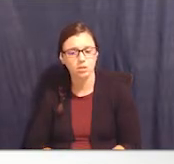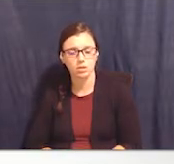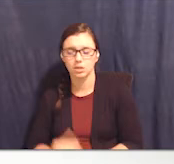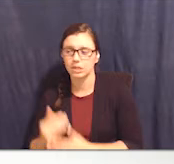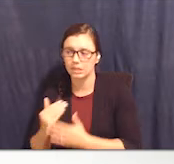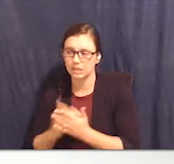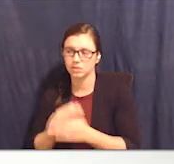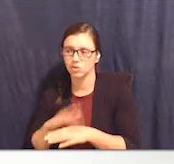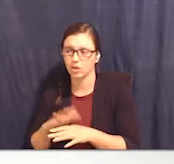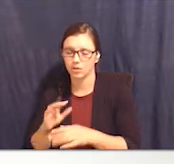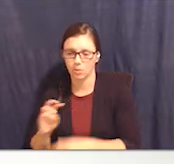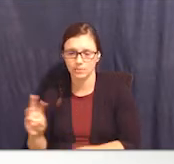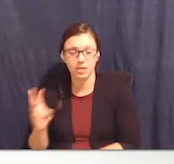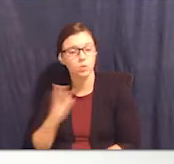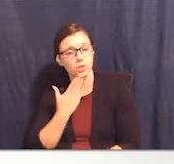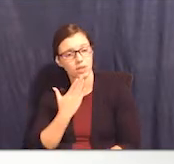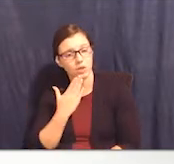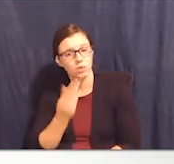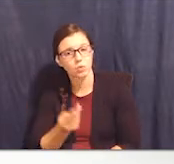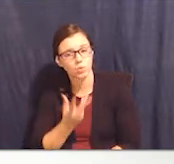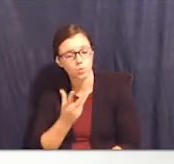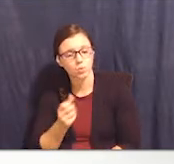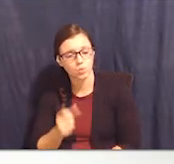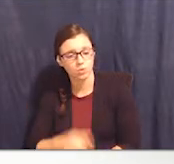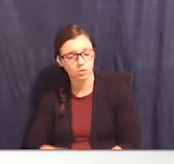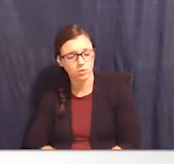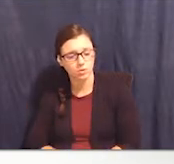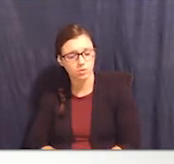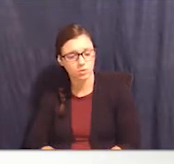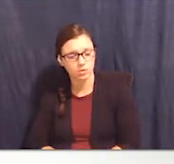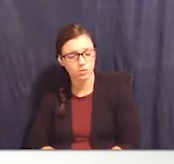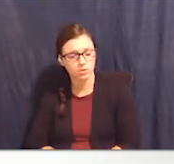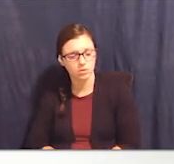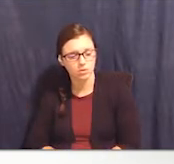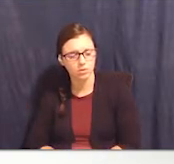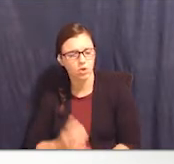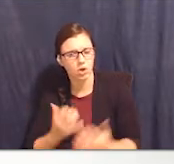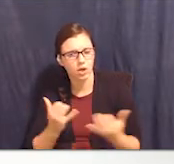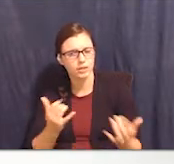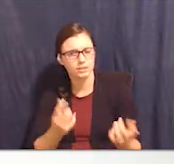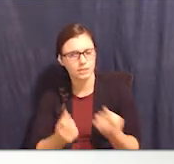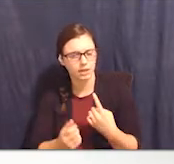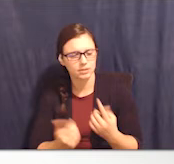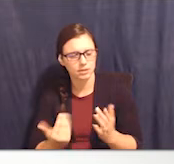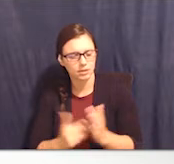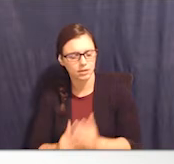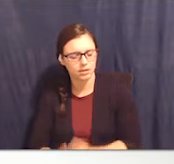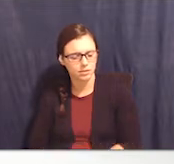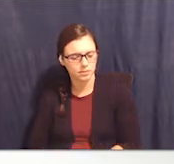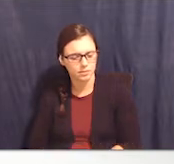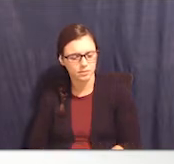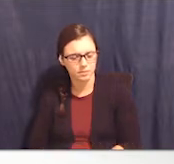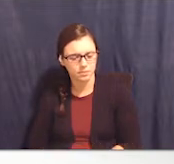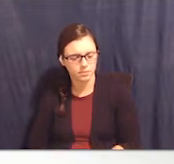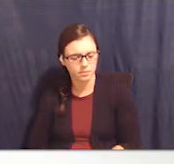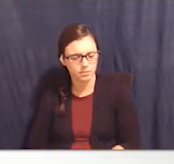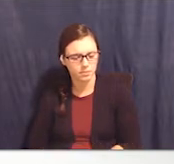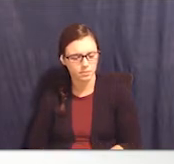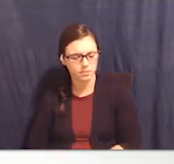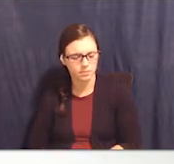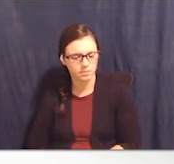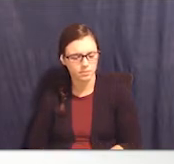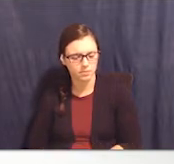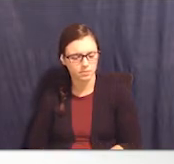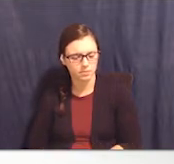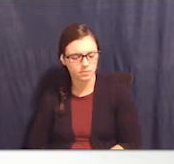sticking point that comes to my mind is transportation home. Because from what I've seen in our district, there is no